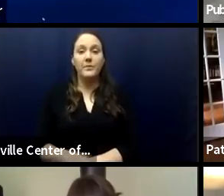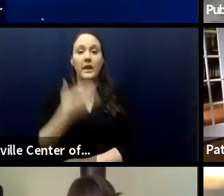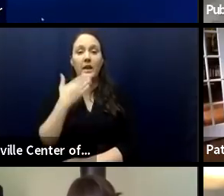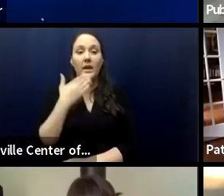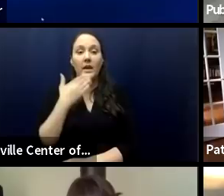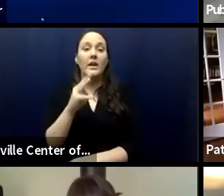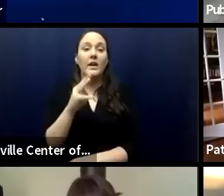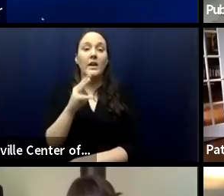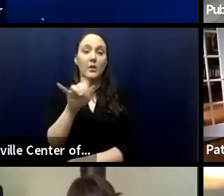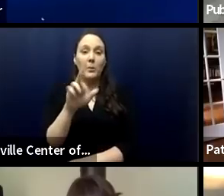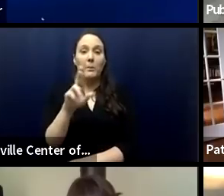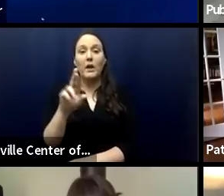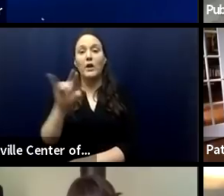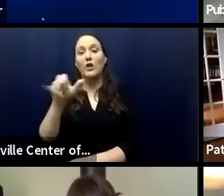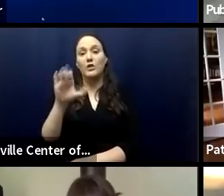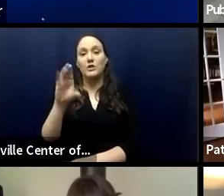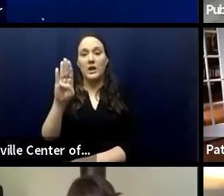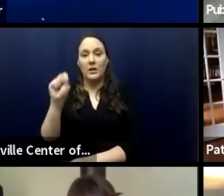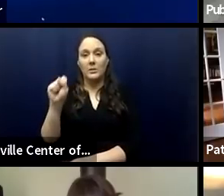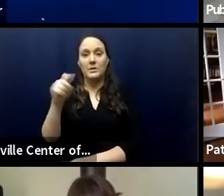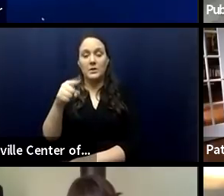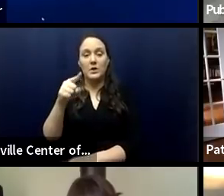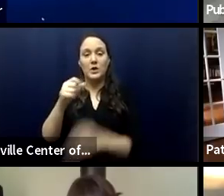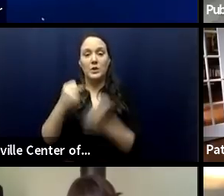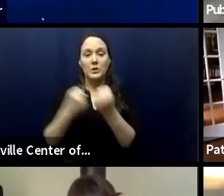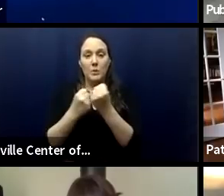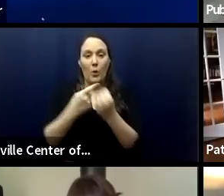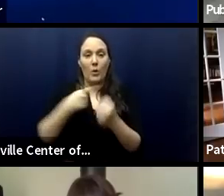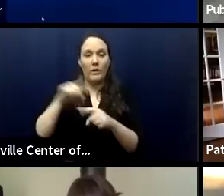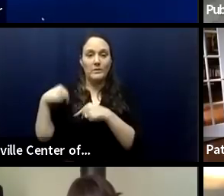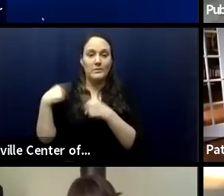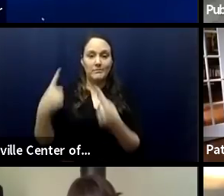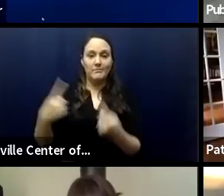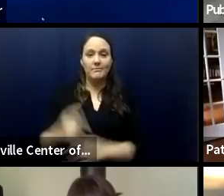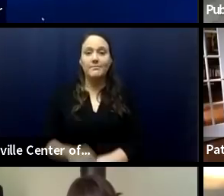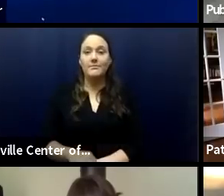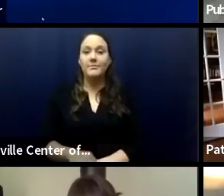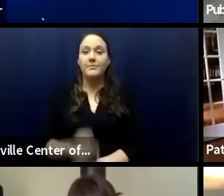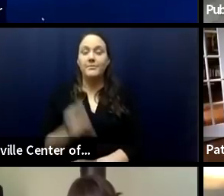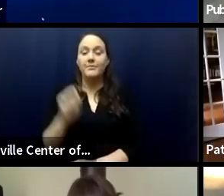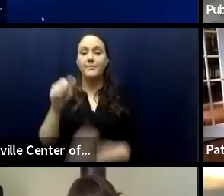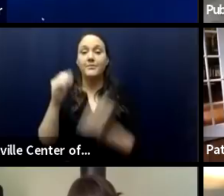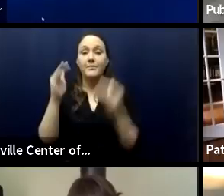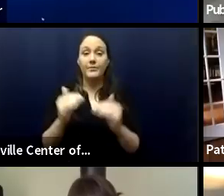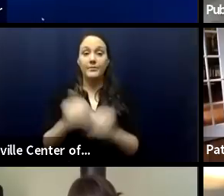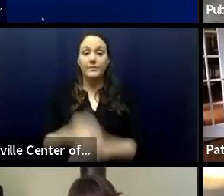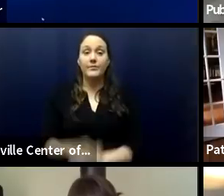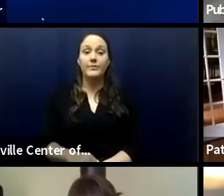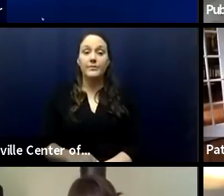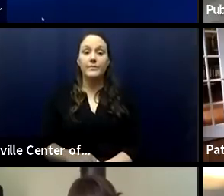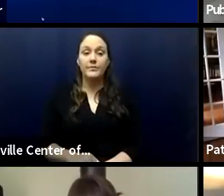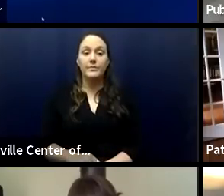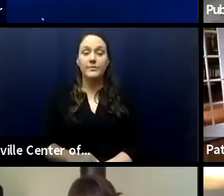one that's really supported us to this point, and I appreciate it. Next, please.